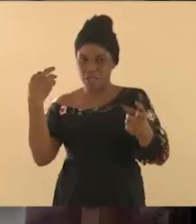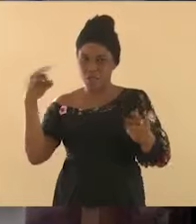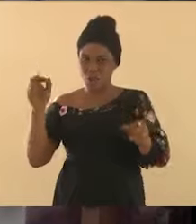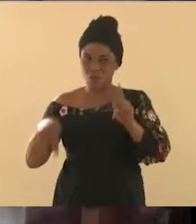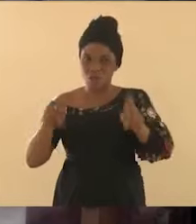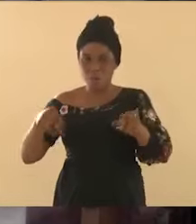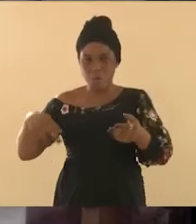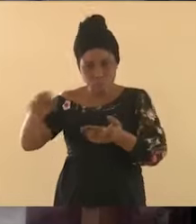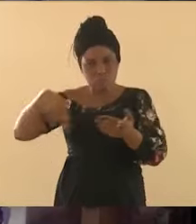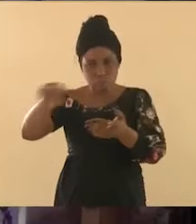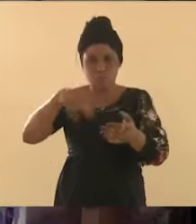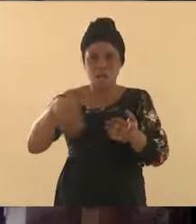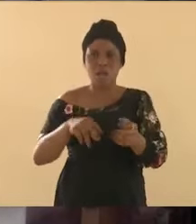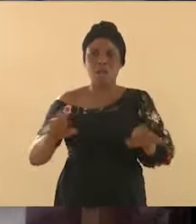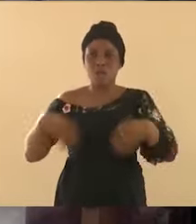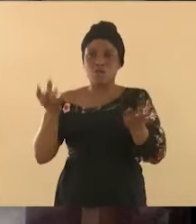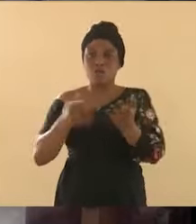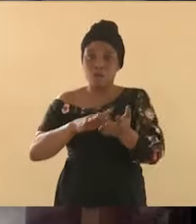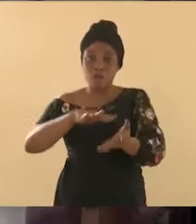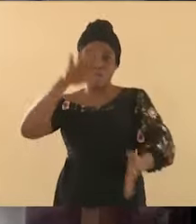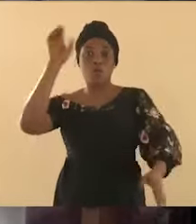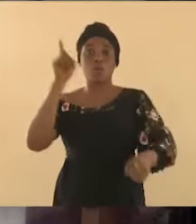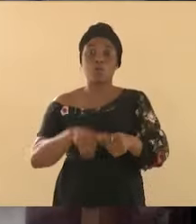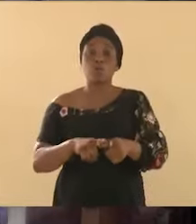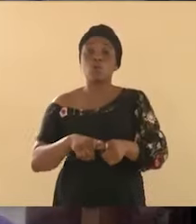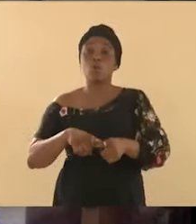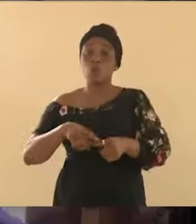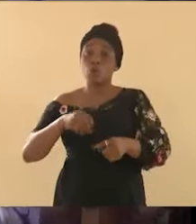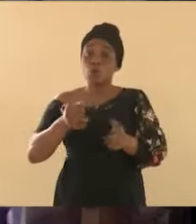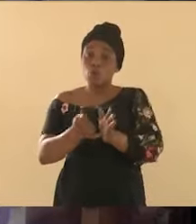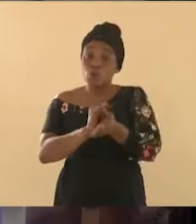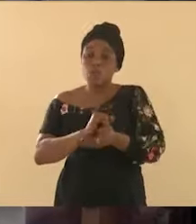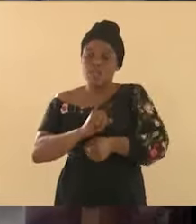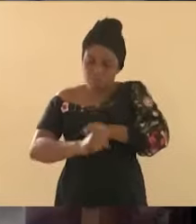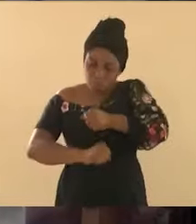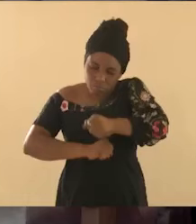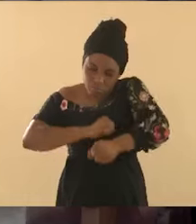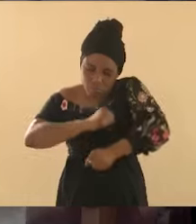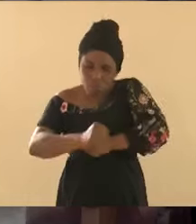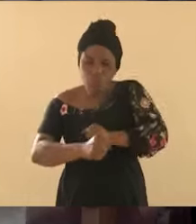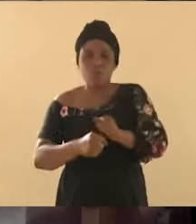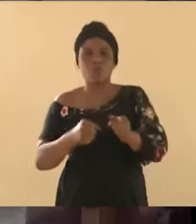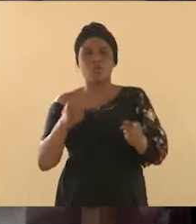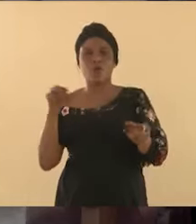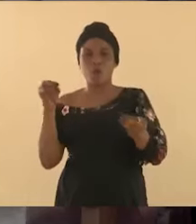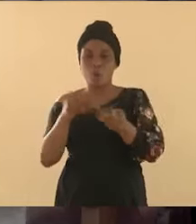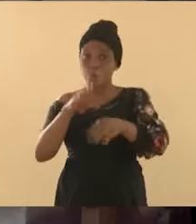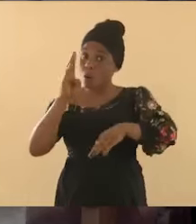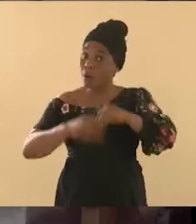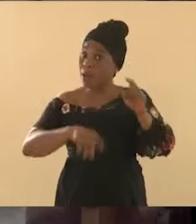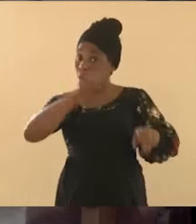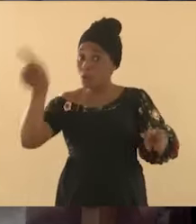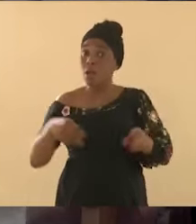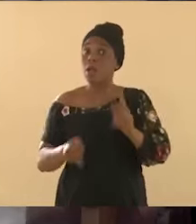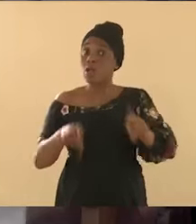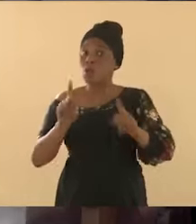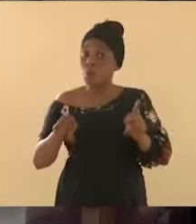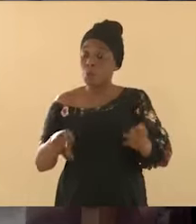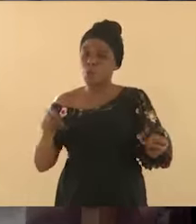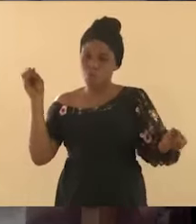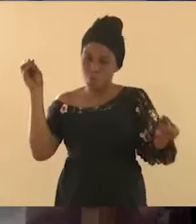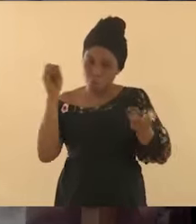of people around you and to give hope to those that are more distressed than you? I know you are distressed, right?